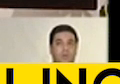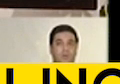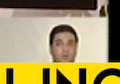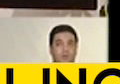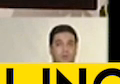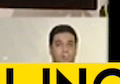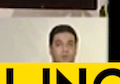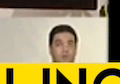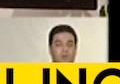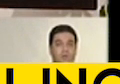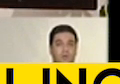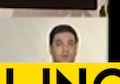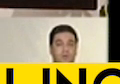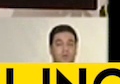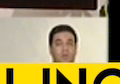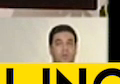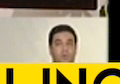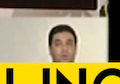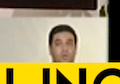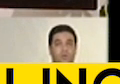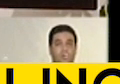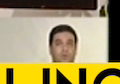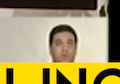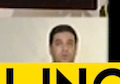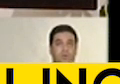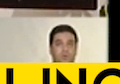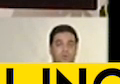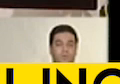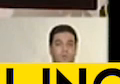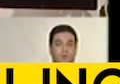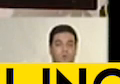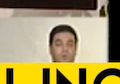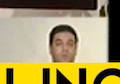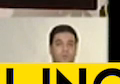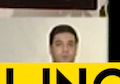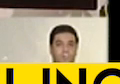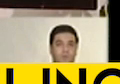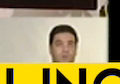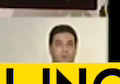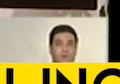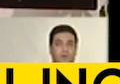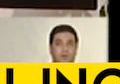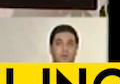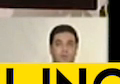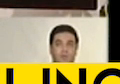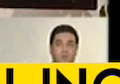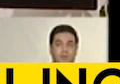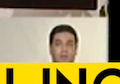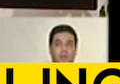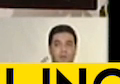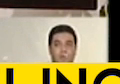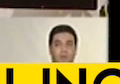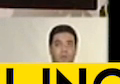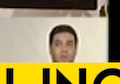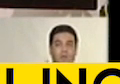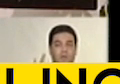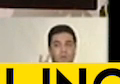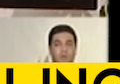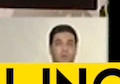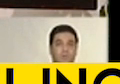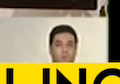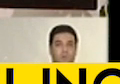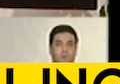edik. Ya'ni tole yo'qi jonimga baloliq bo'ldi. Har ishniki ayladim, xatoliq